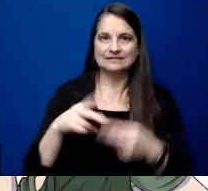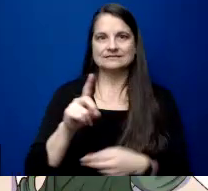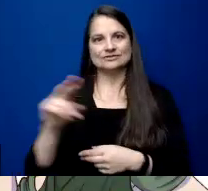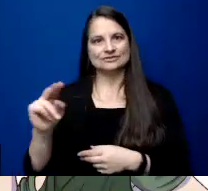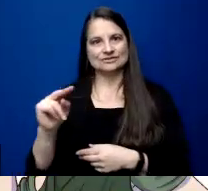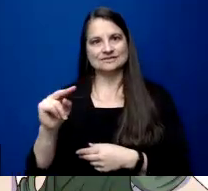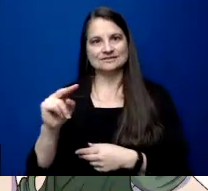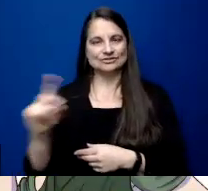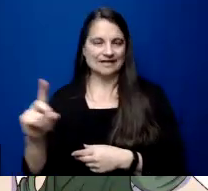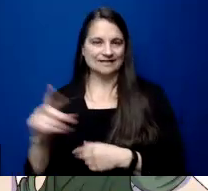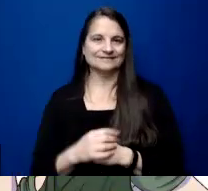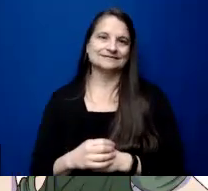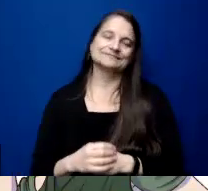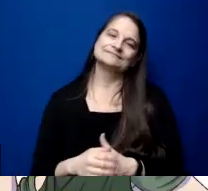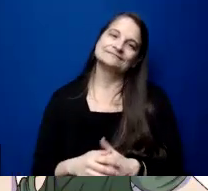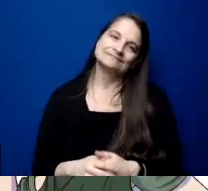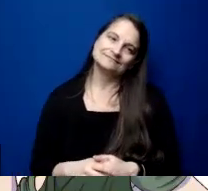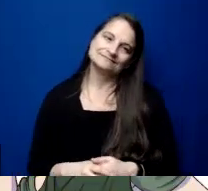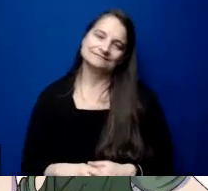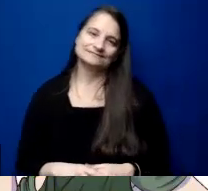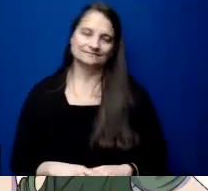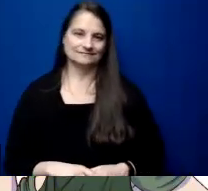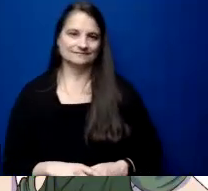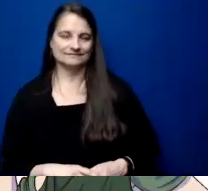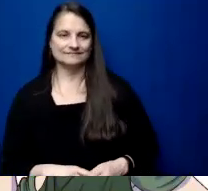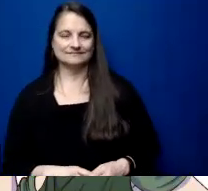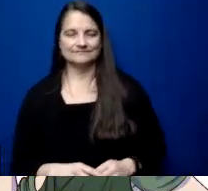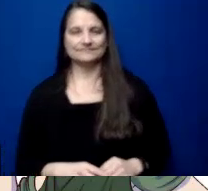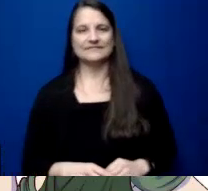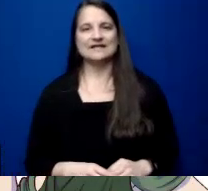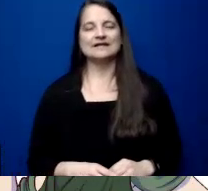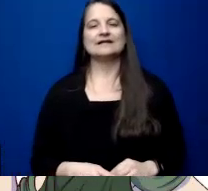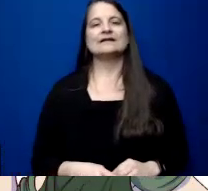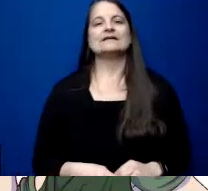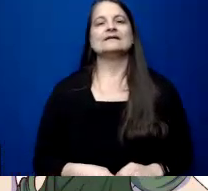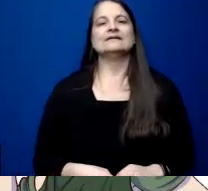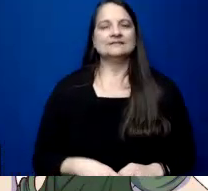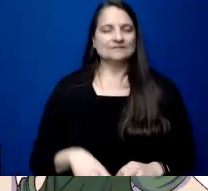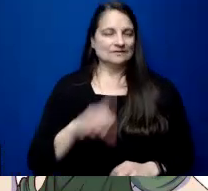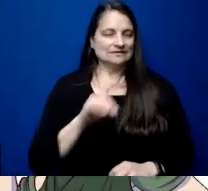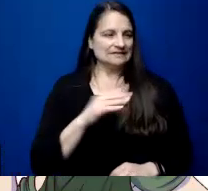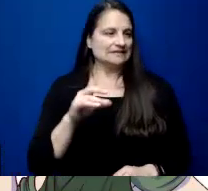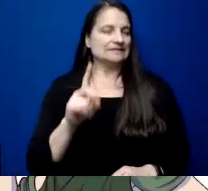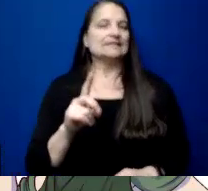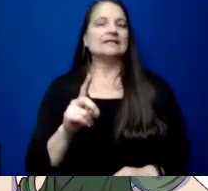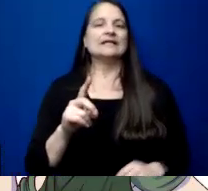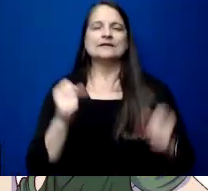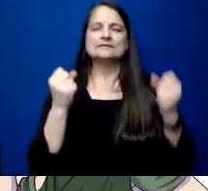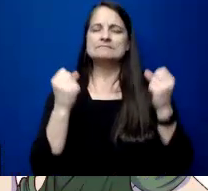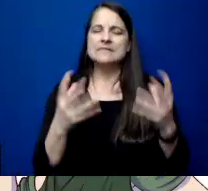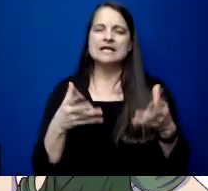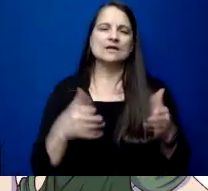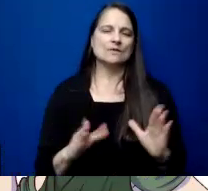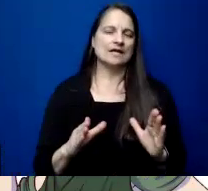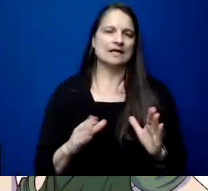Dragons. And there are a lot of different ways to make Dungeons and Dragons or other tabletop role-playing games